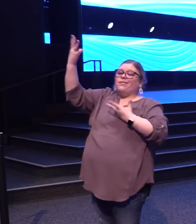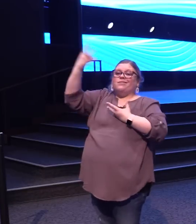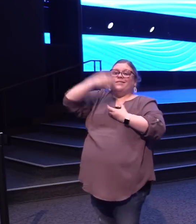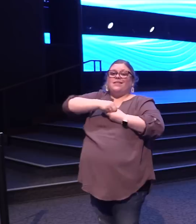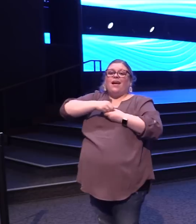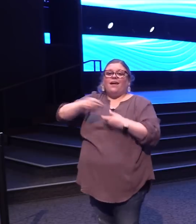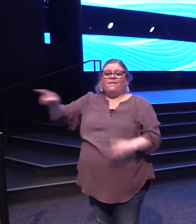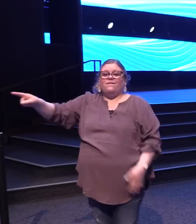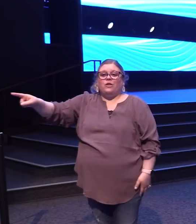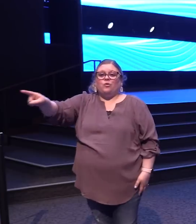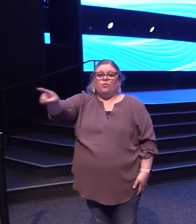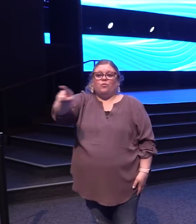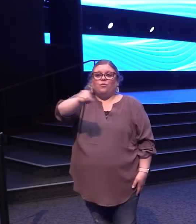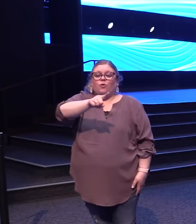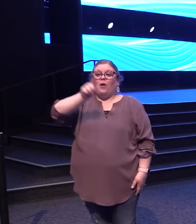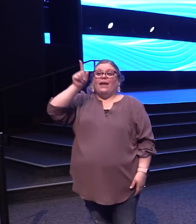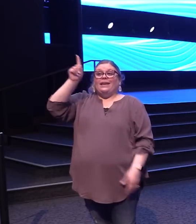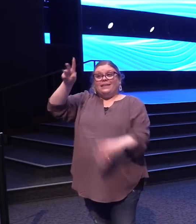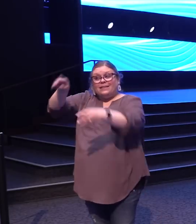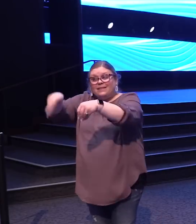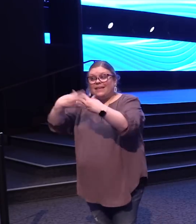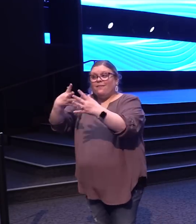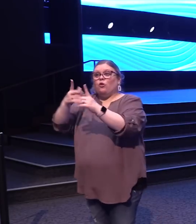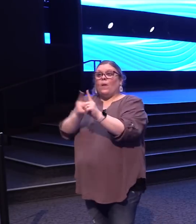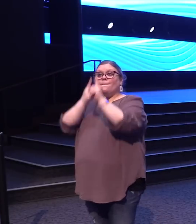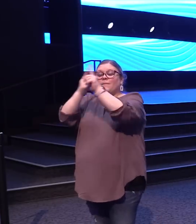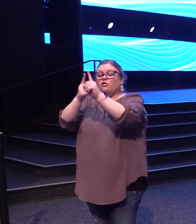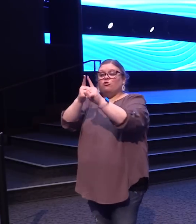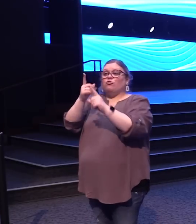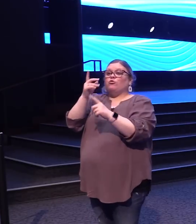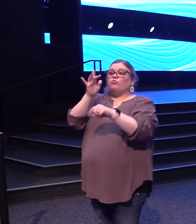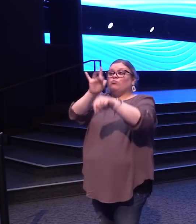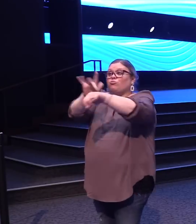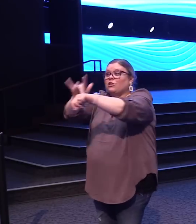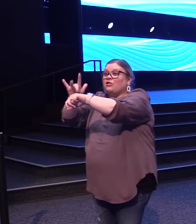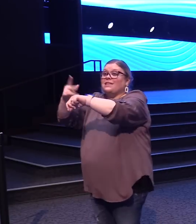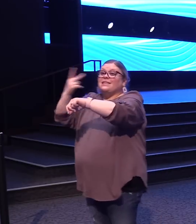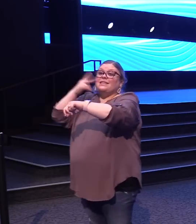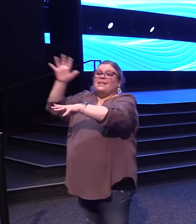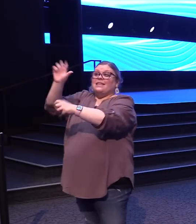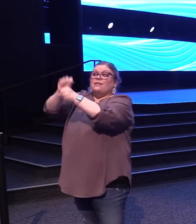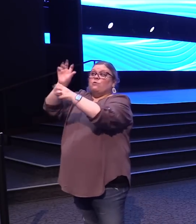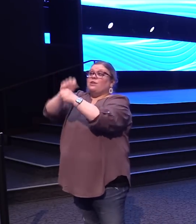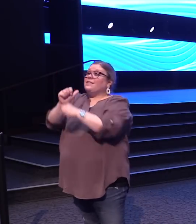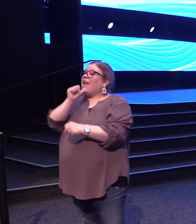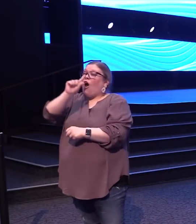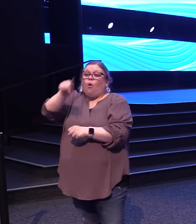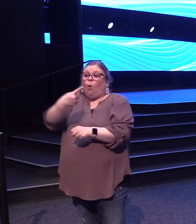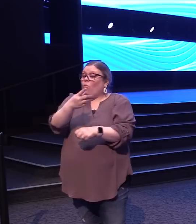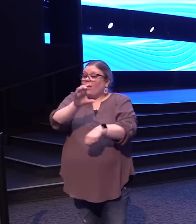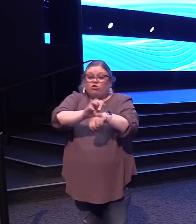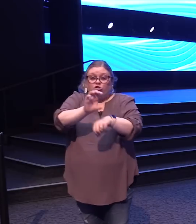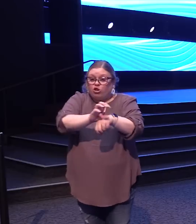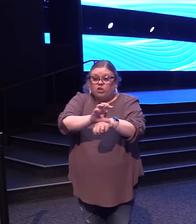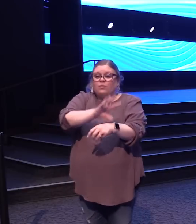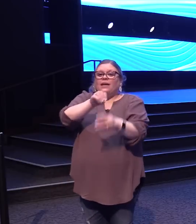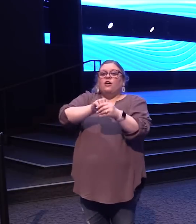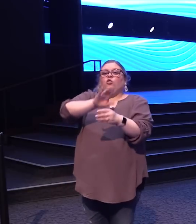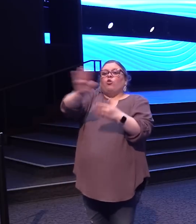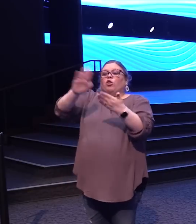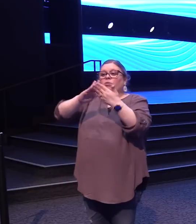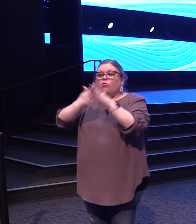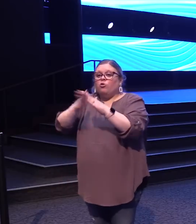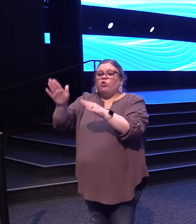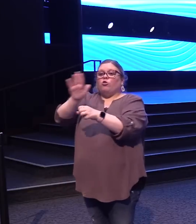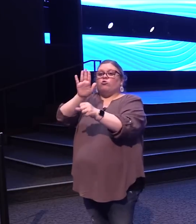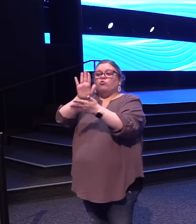you. And He's put you on a mission to reach and see His miracles, not only in churches, but in your community, in your school,